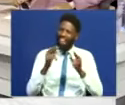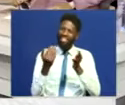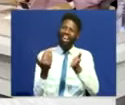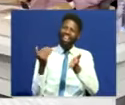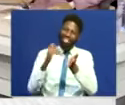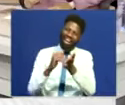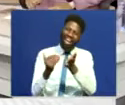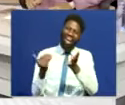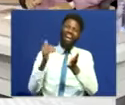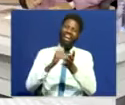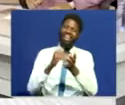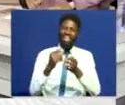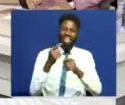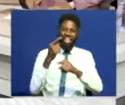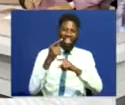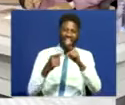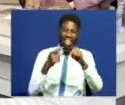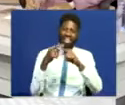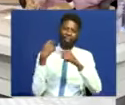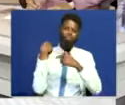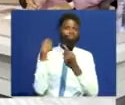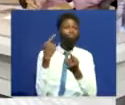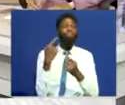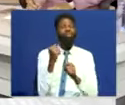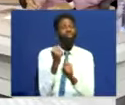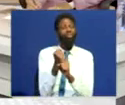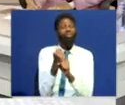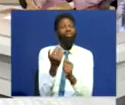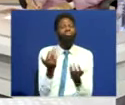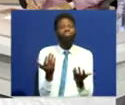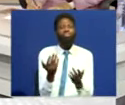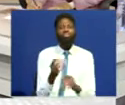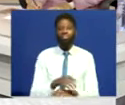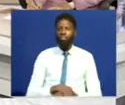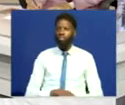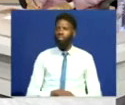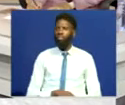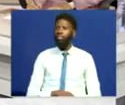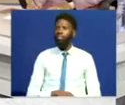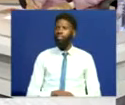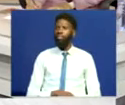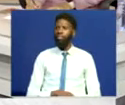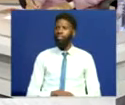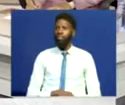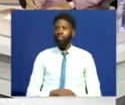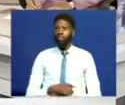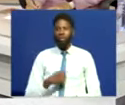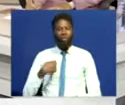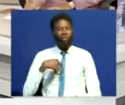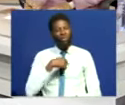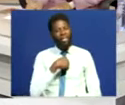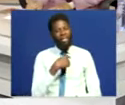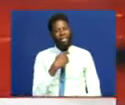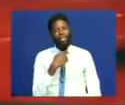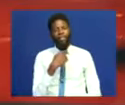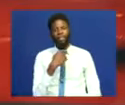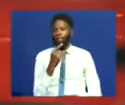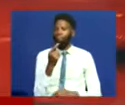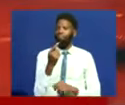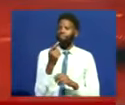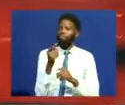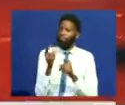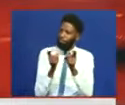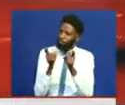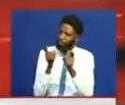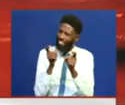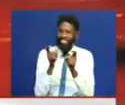Yes, Doctor. Thank you very much. What is it that we are missing to curb such cases? Mm-hmm. Let